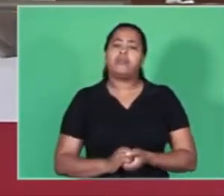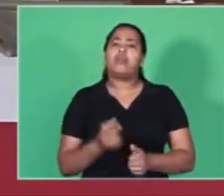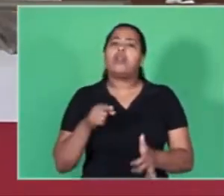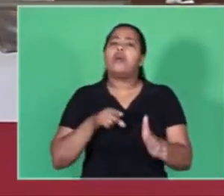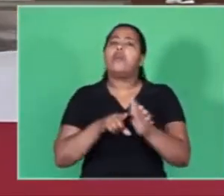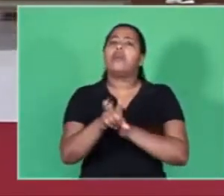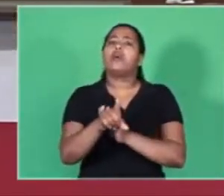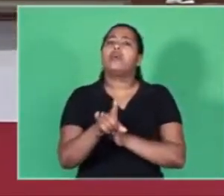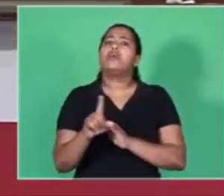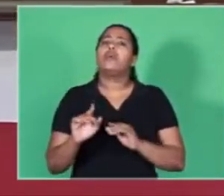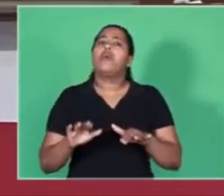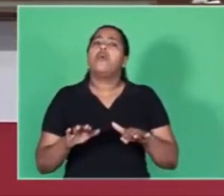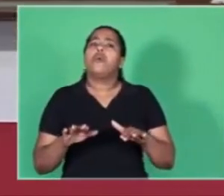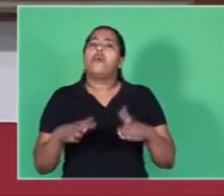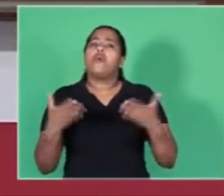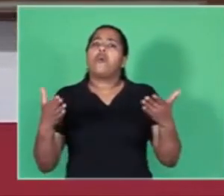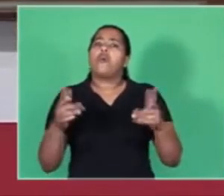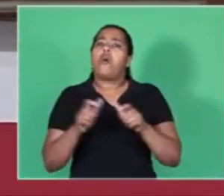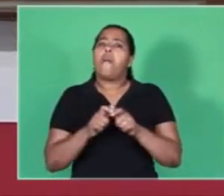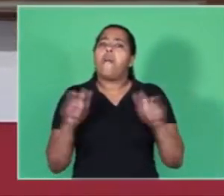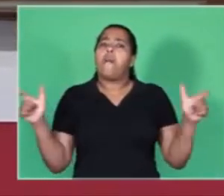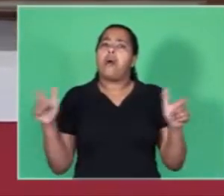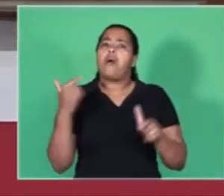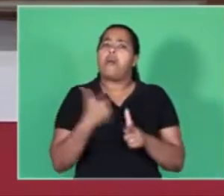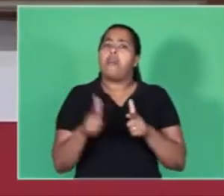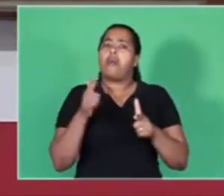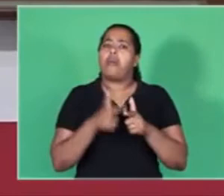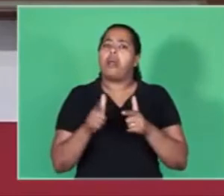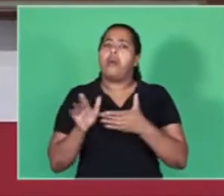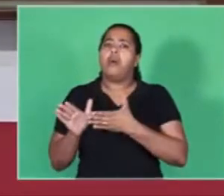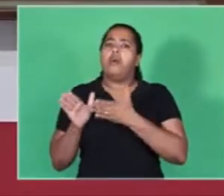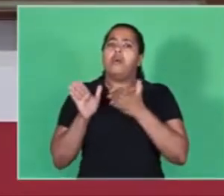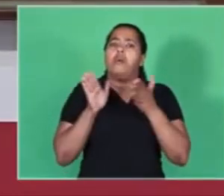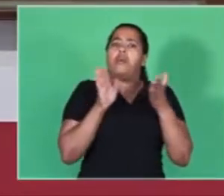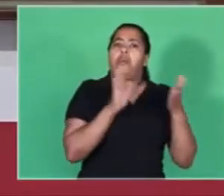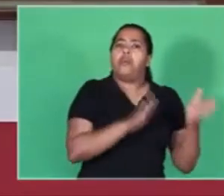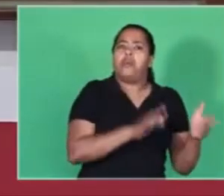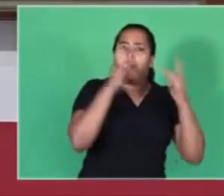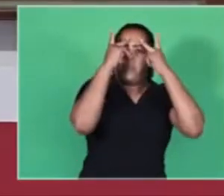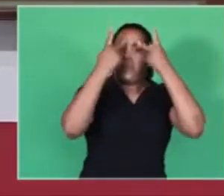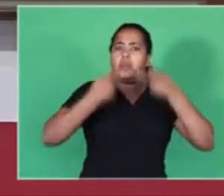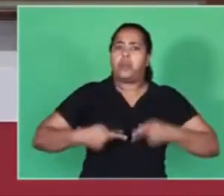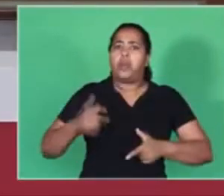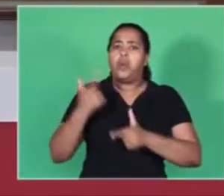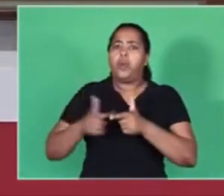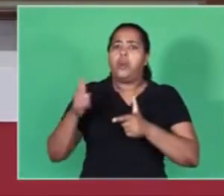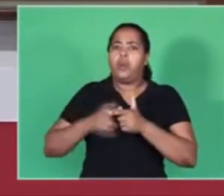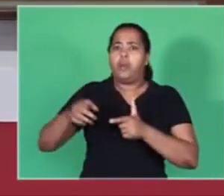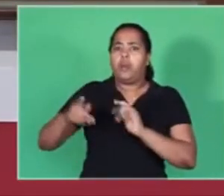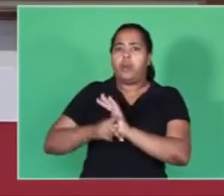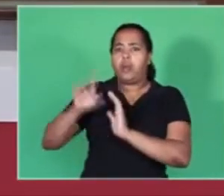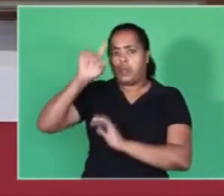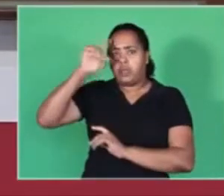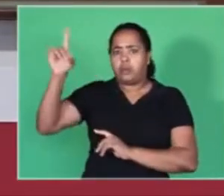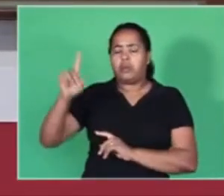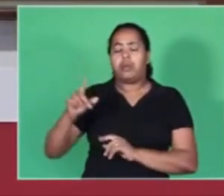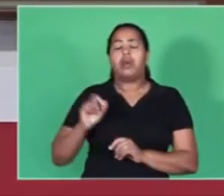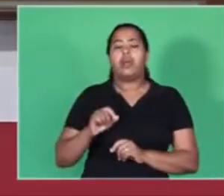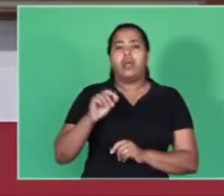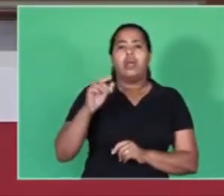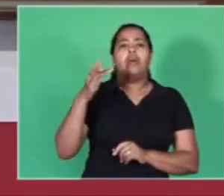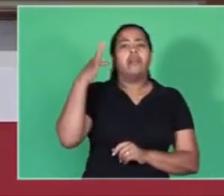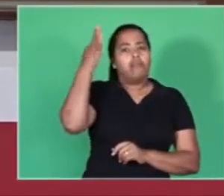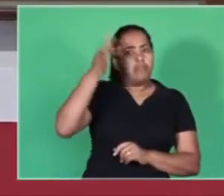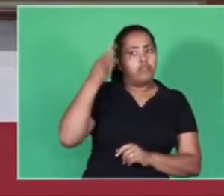problem to divert man from the project of God? It's philosophy mixed with theology.